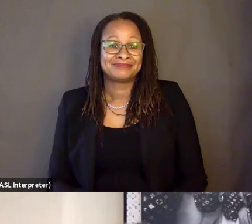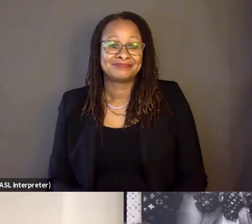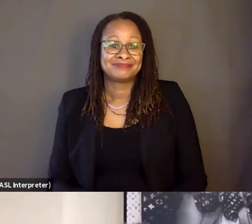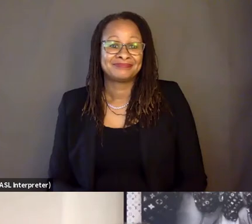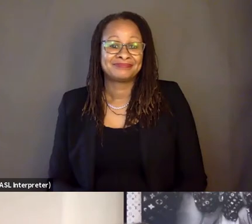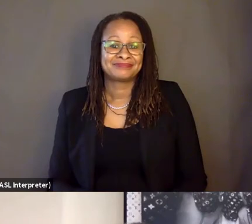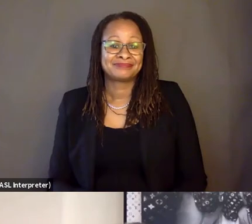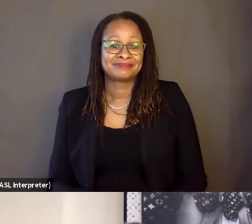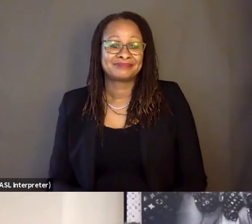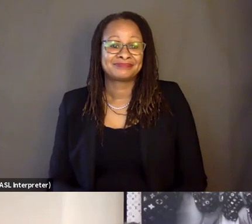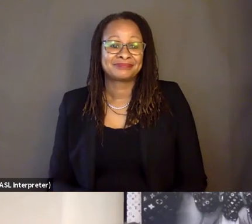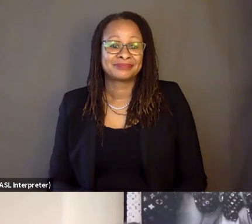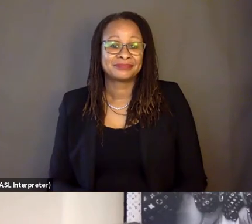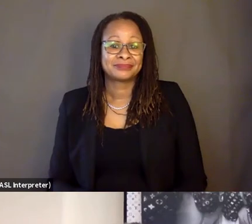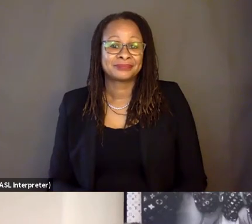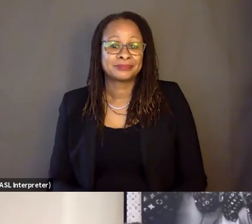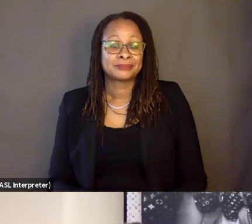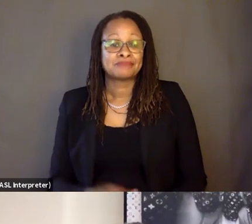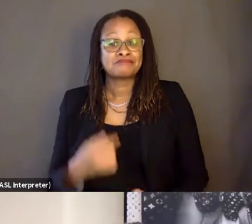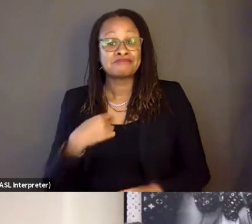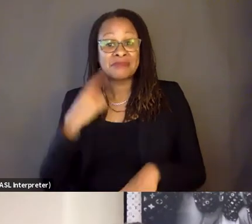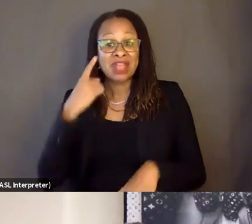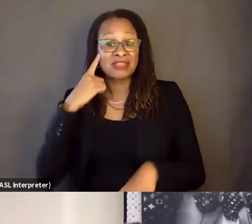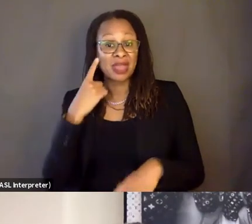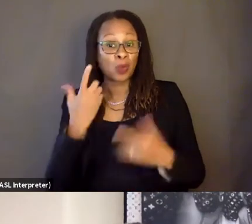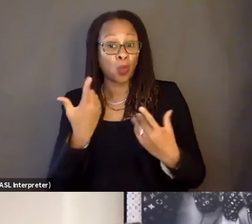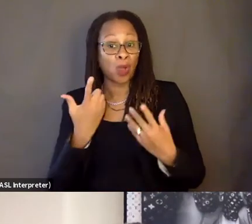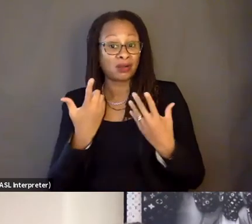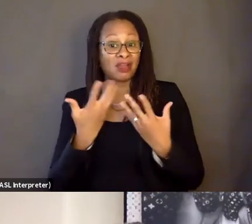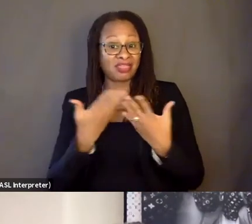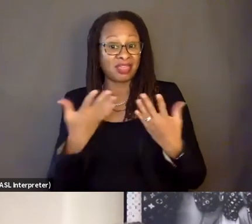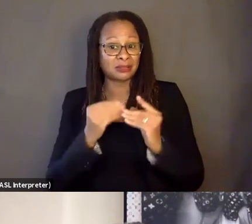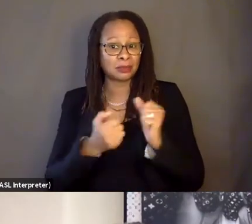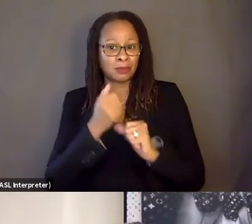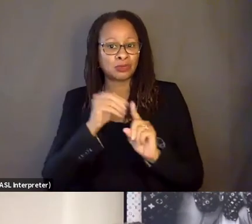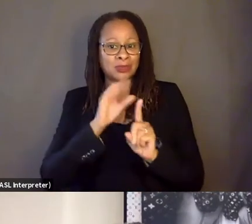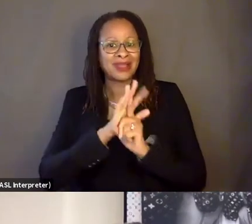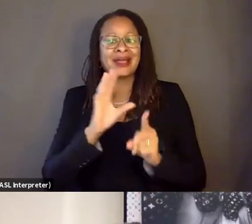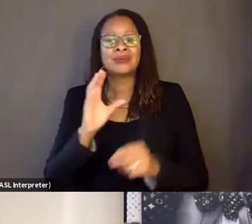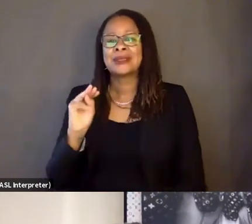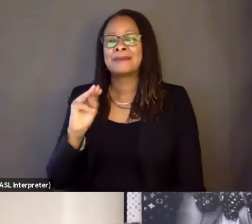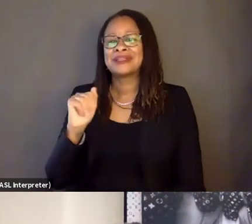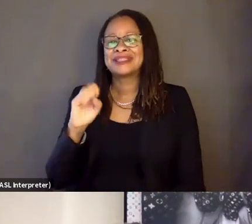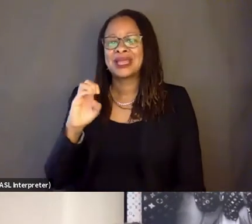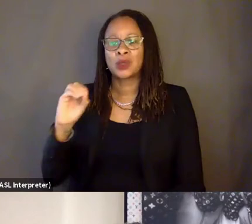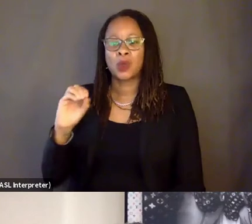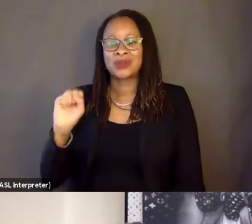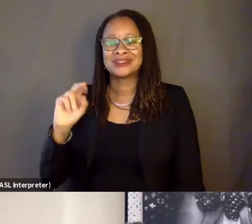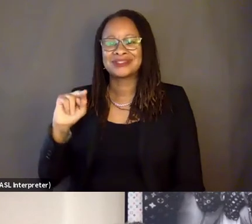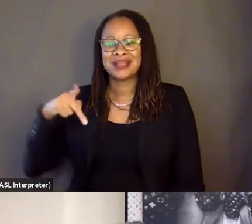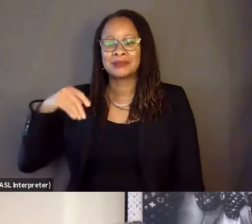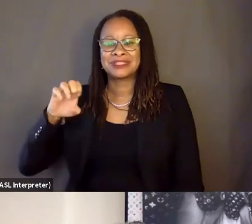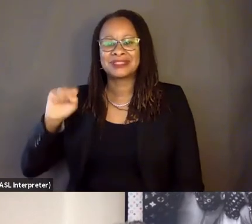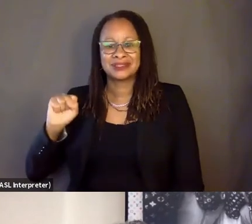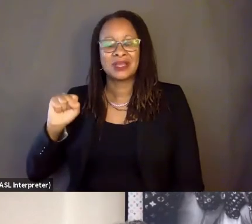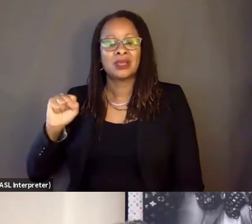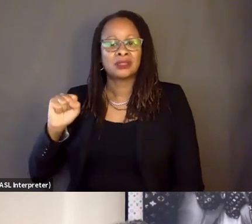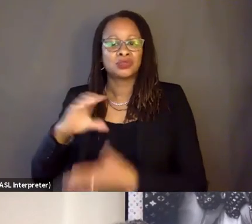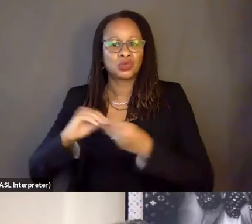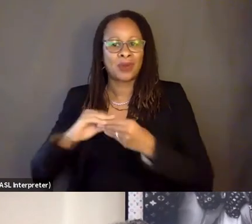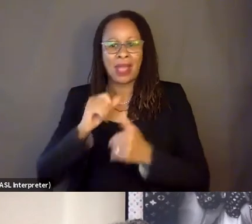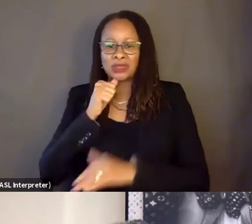I think one of the things that was most impactful to me as well was the Maceo Snipes story. I was not familiar with Maceo's story